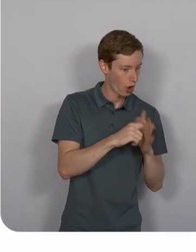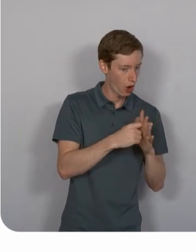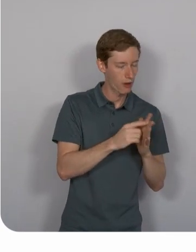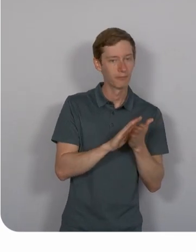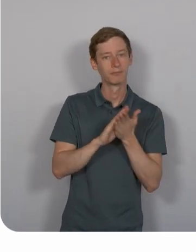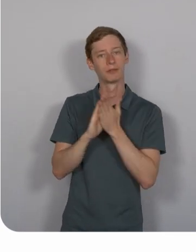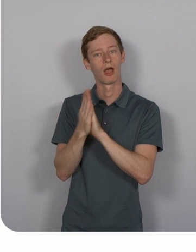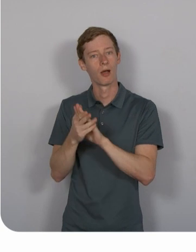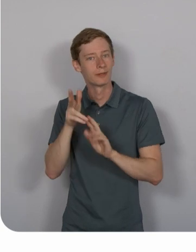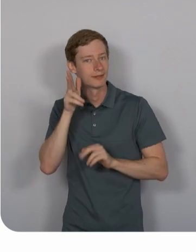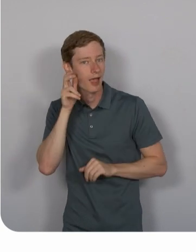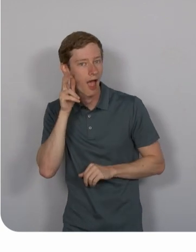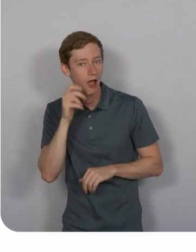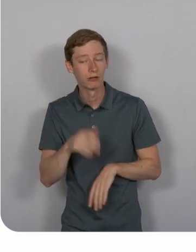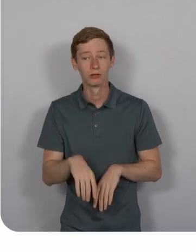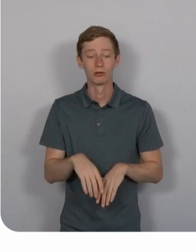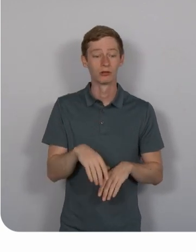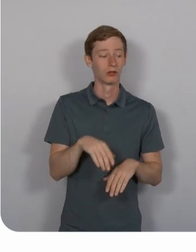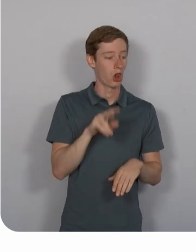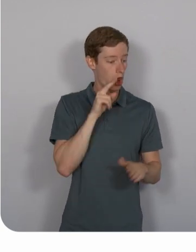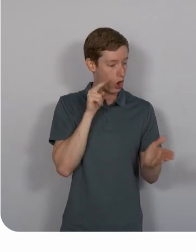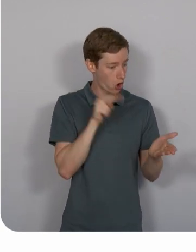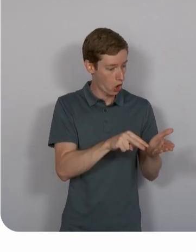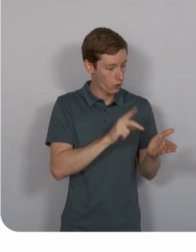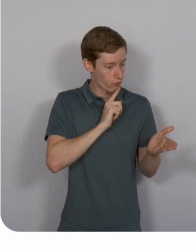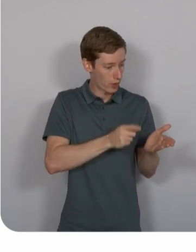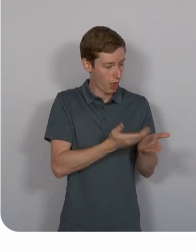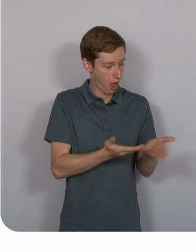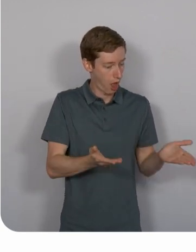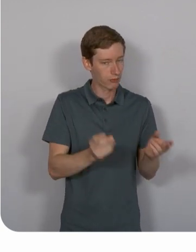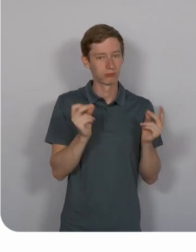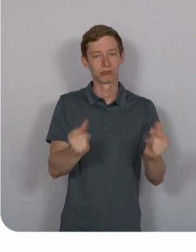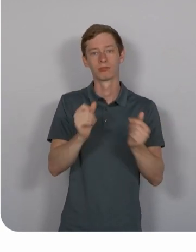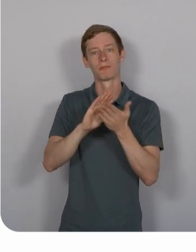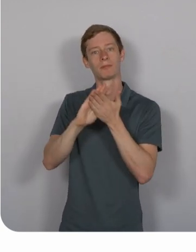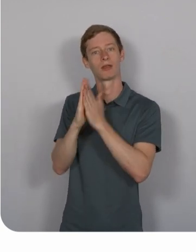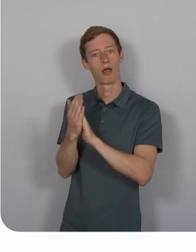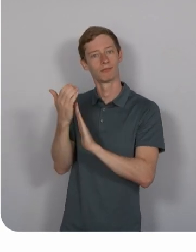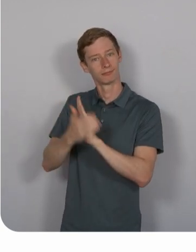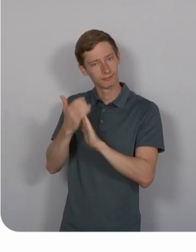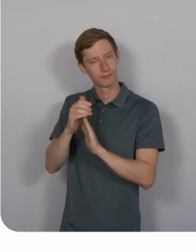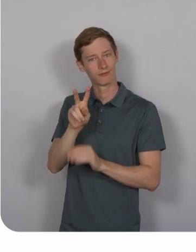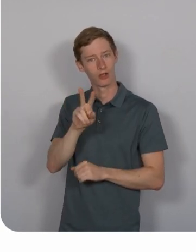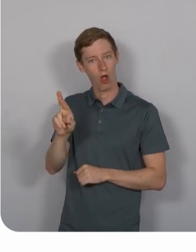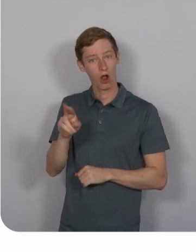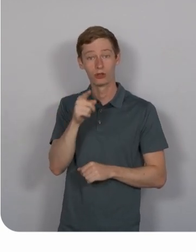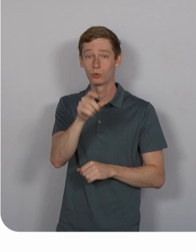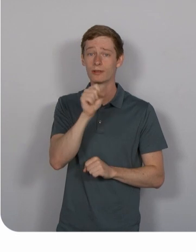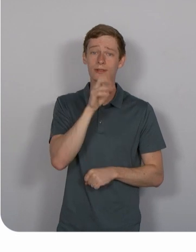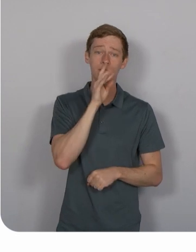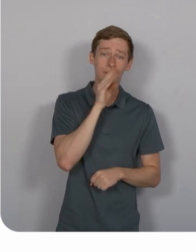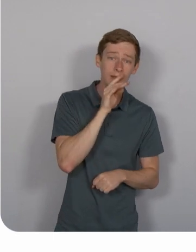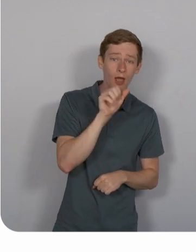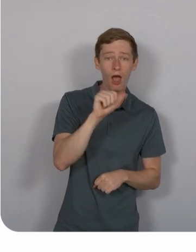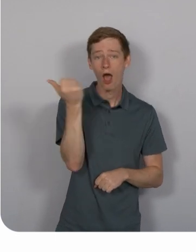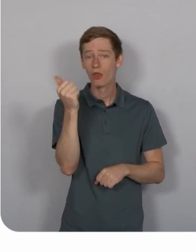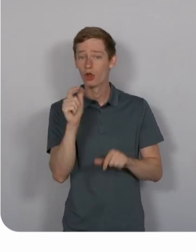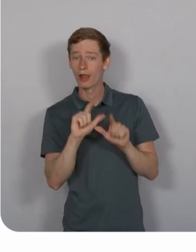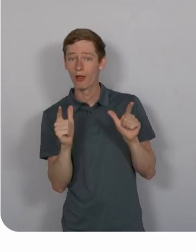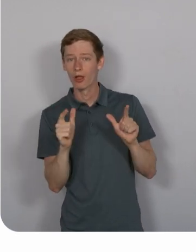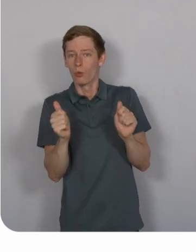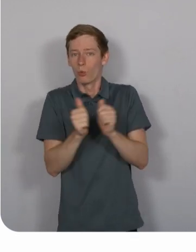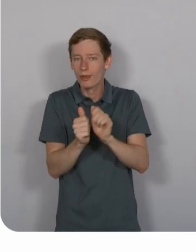bring objects into VR just by looking at them, that can let you speak a different language in your own voice, and of